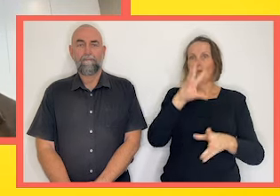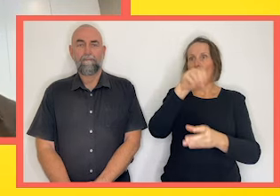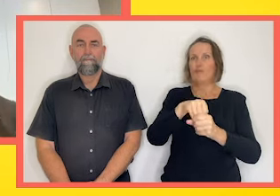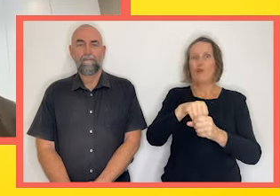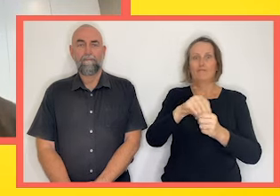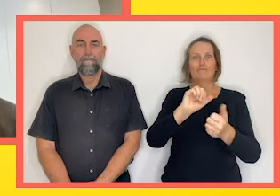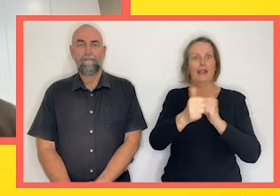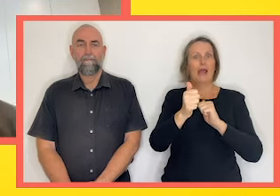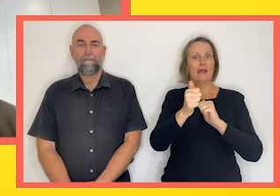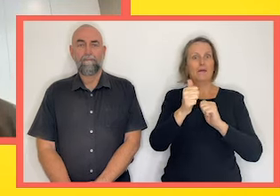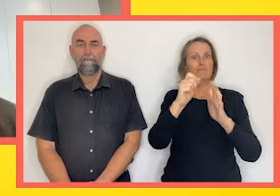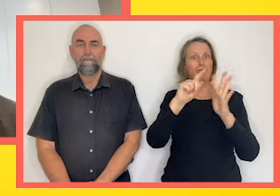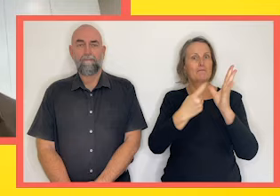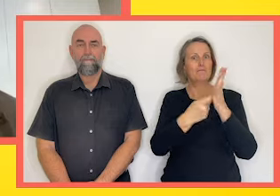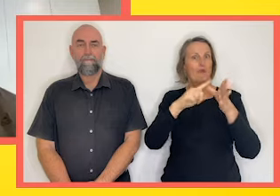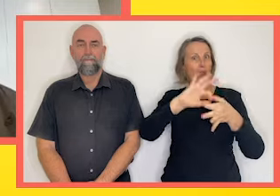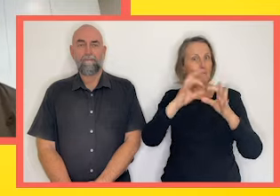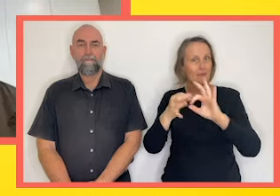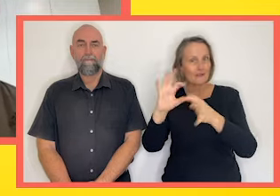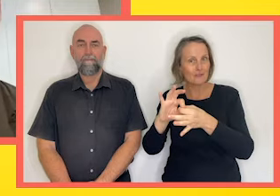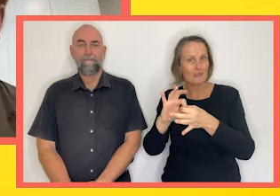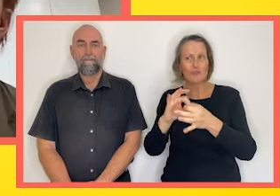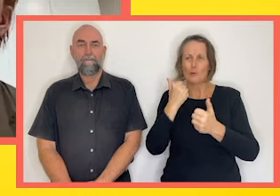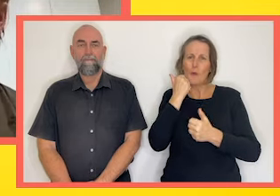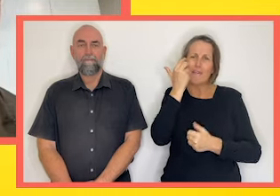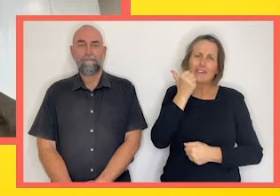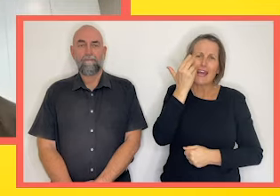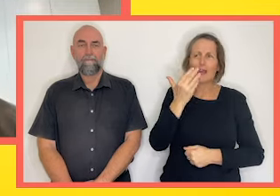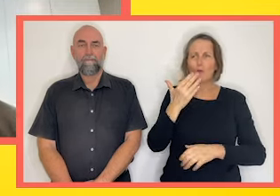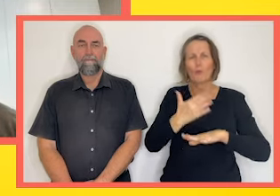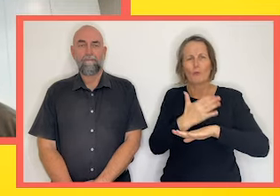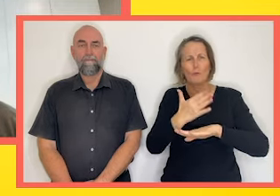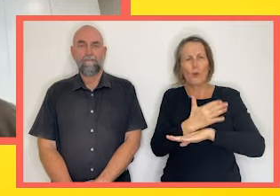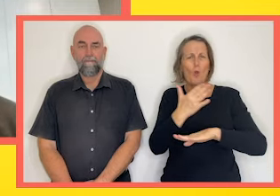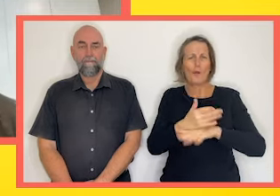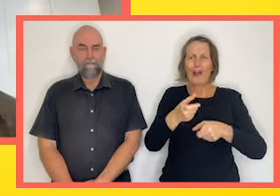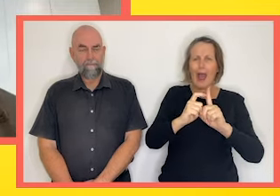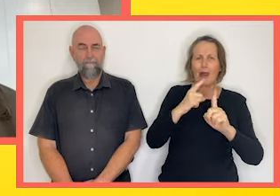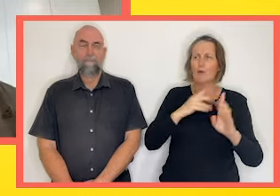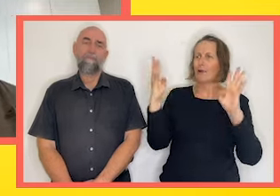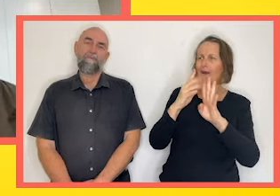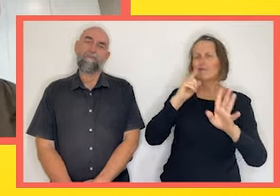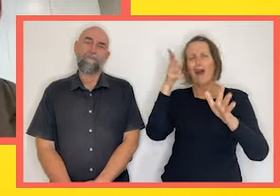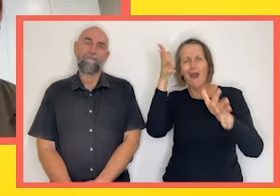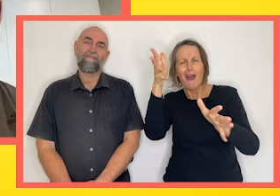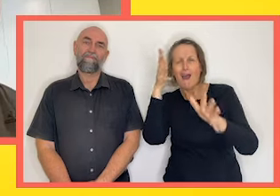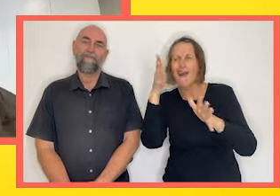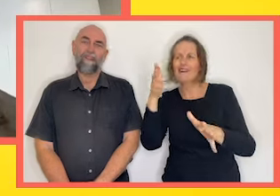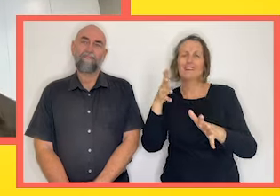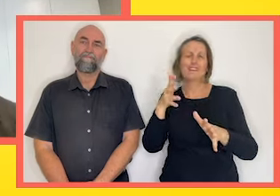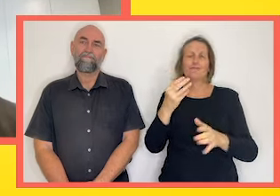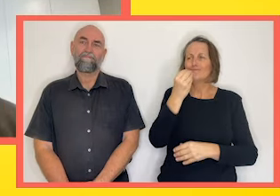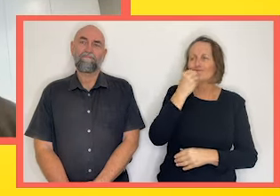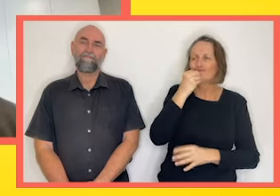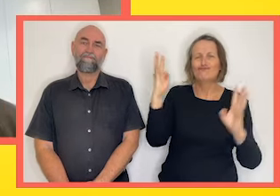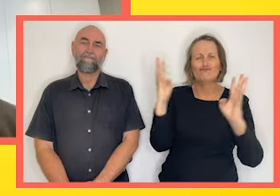day in, day out, we work hard, but we also really enjoy, trash talk during the sets and sort of seeing each other and going out for brekkie and talking about